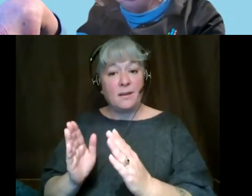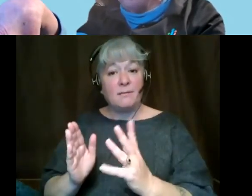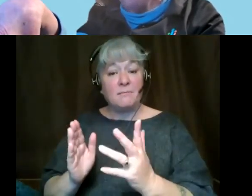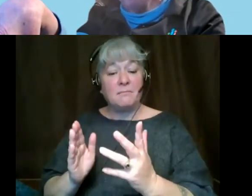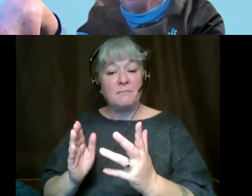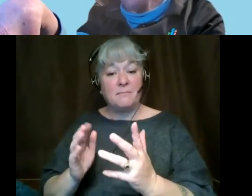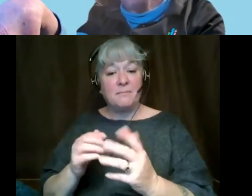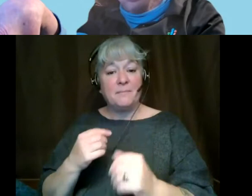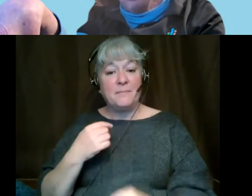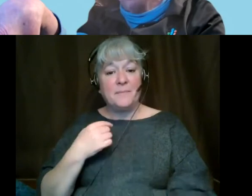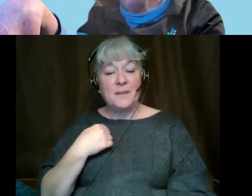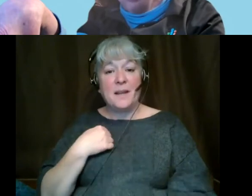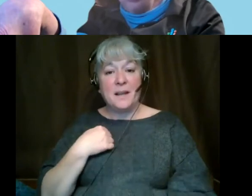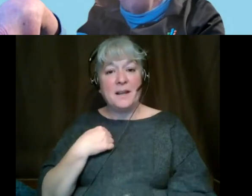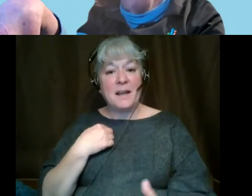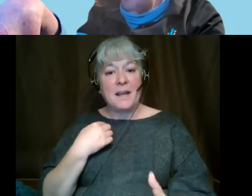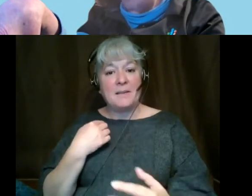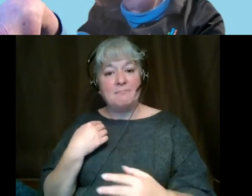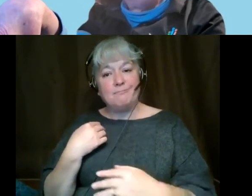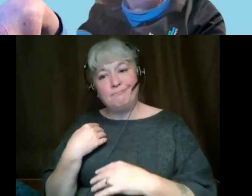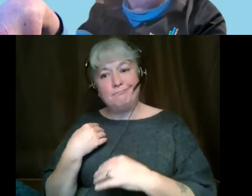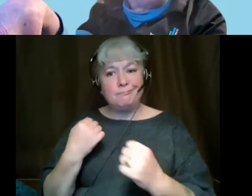accommodated myself.